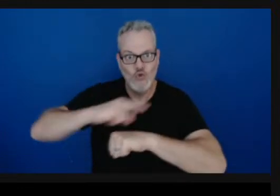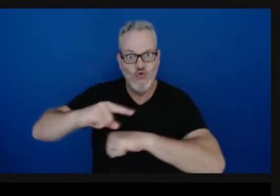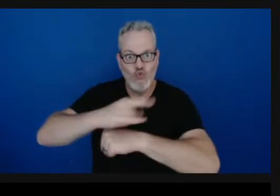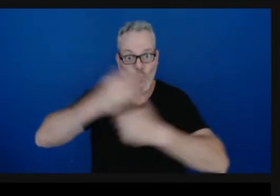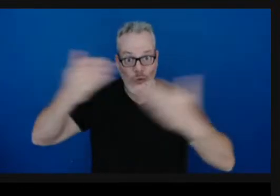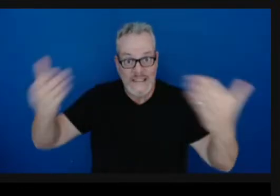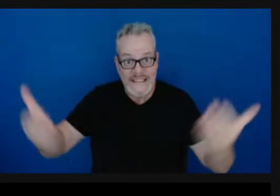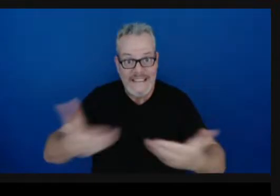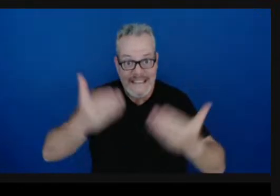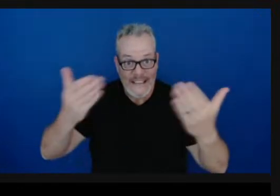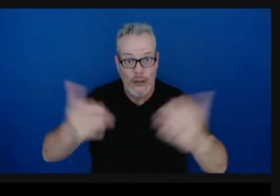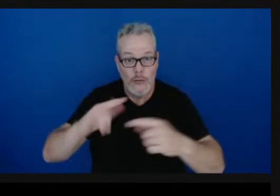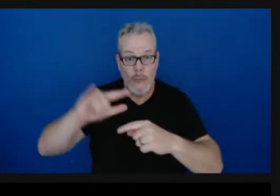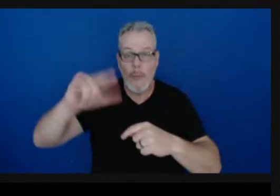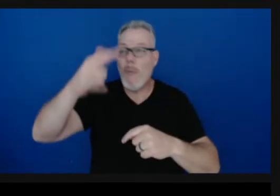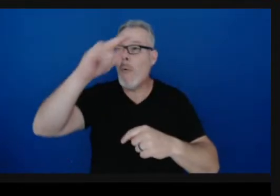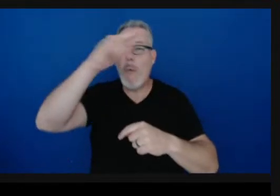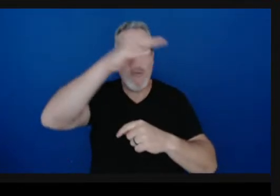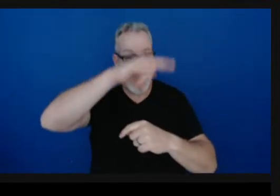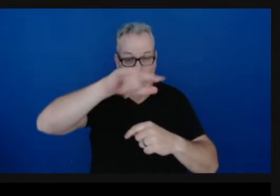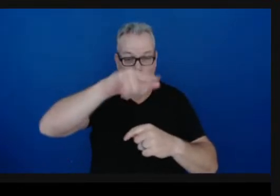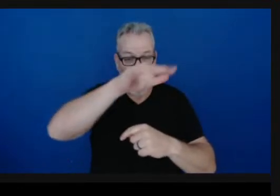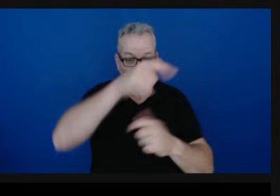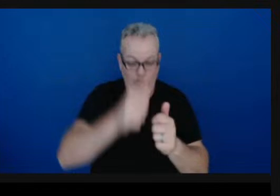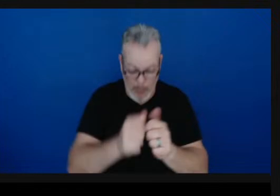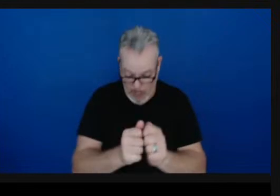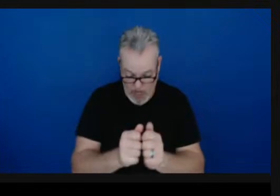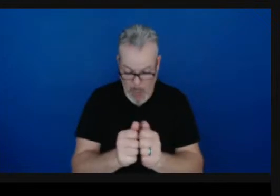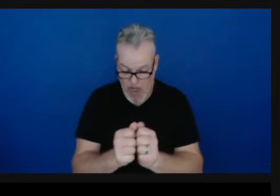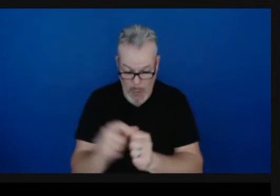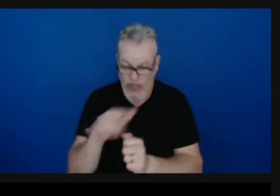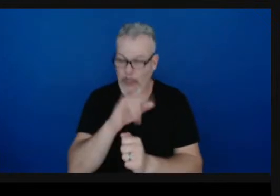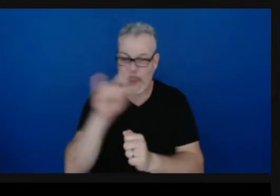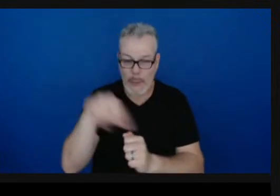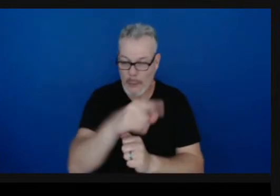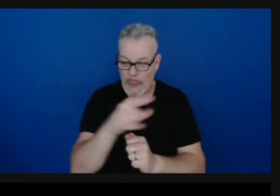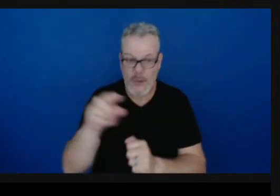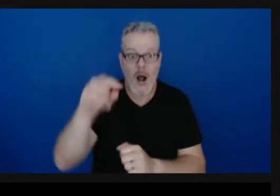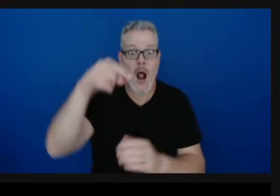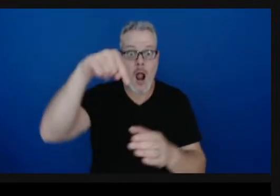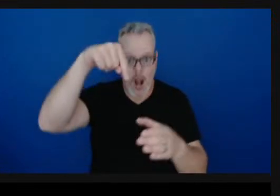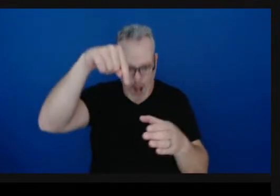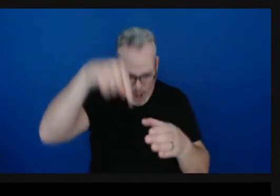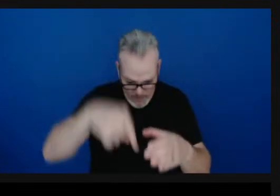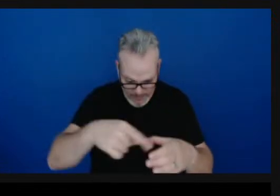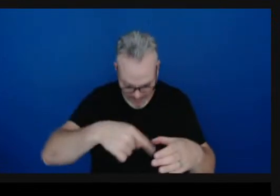dip them into that lake of water after 2018 and take samples, I want to say 3 times.